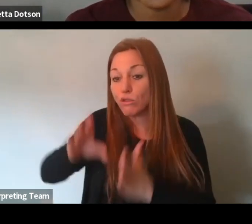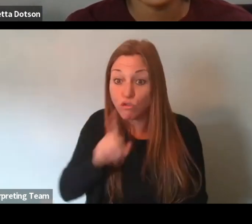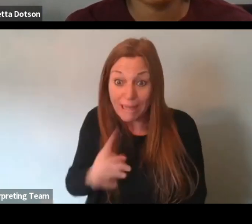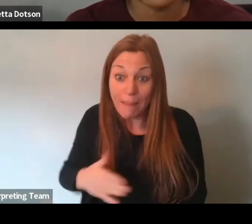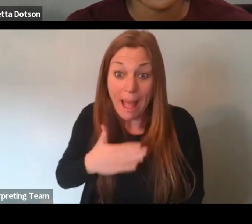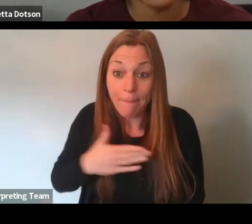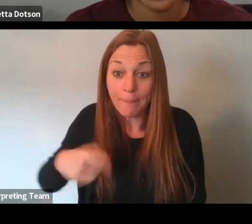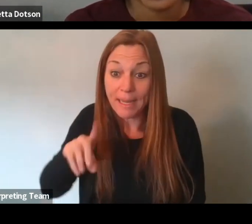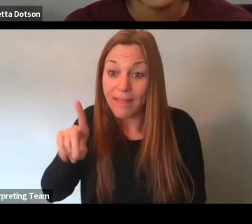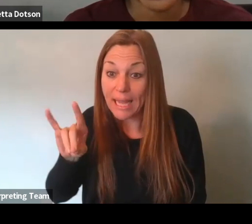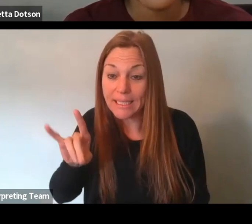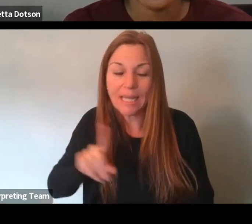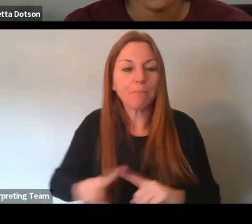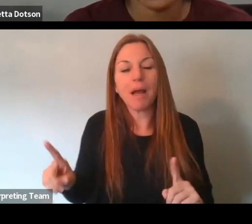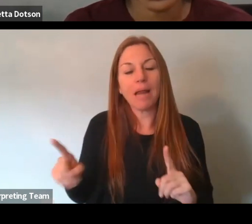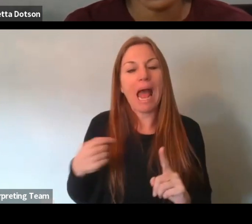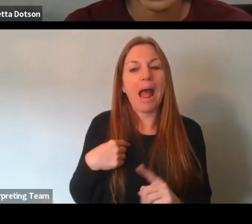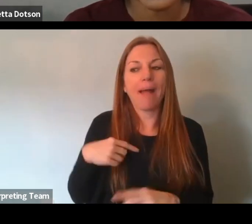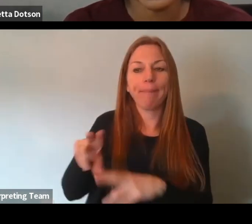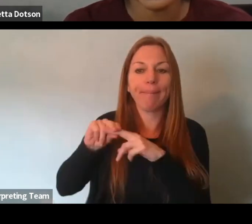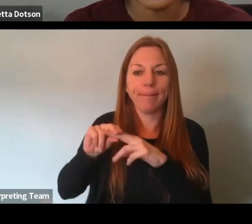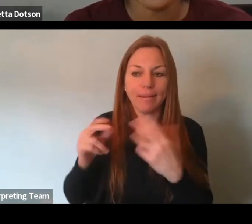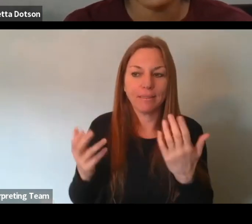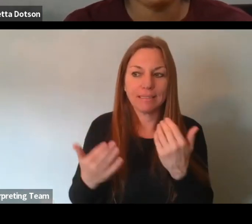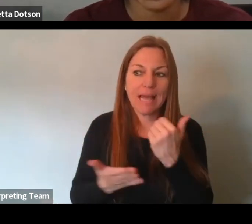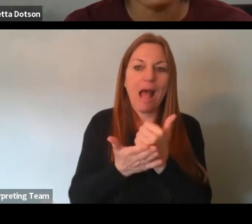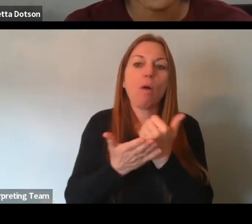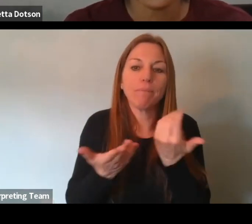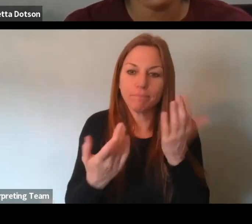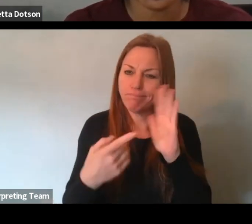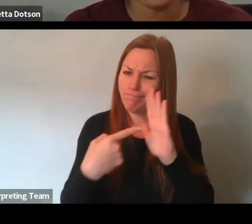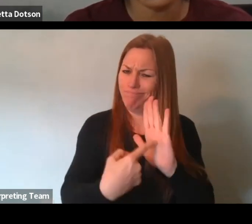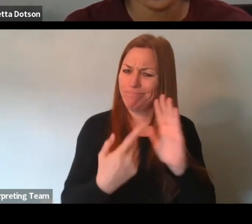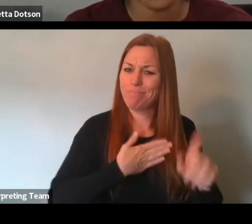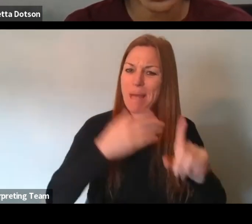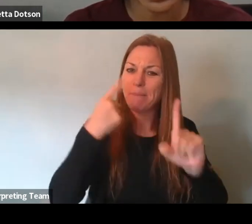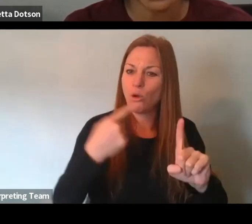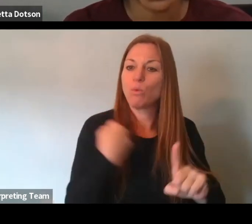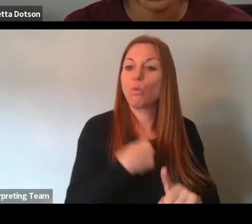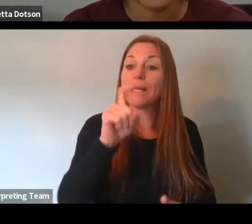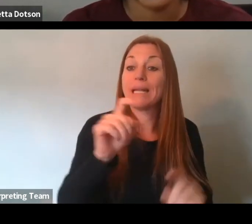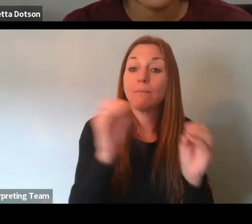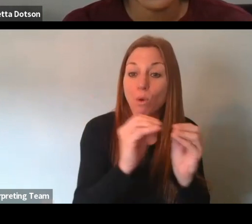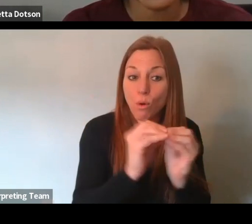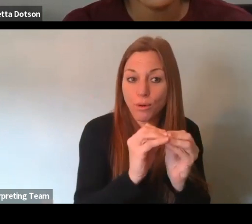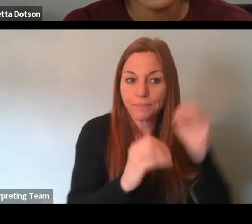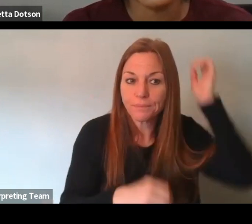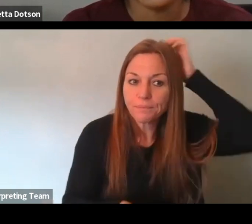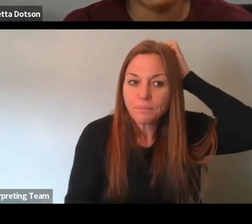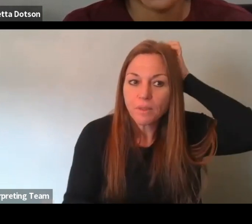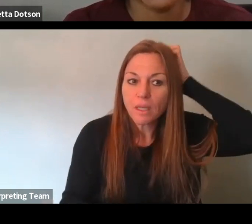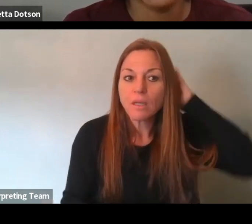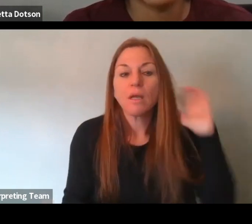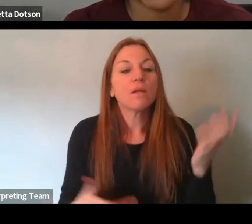of 46 people over the age of 50, they did use MRI scans to define vascular depression, which is